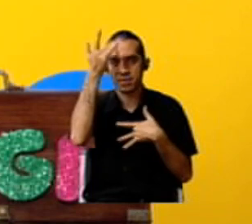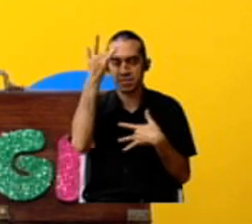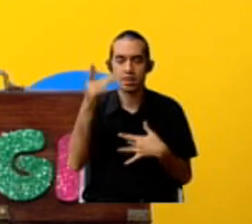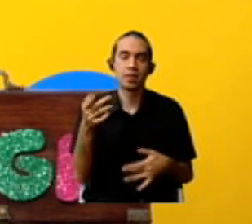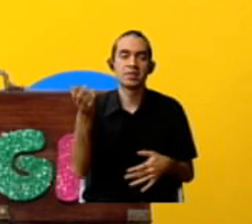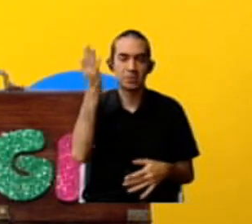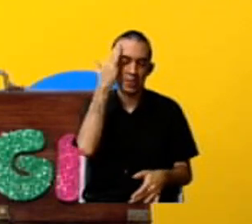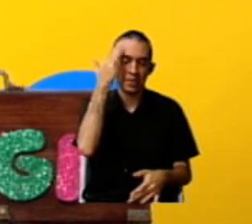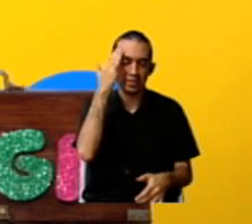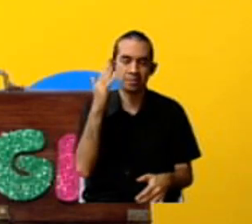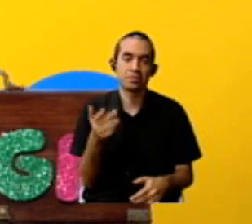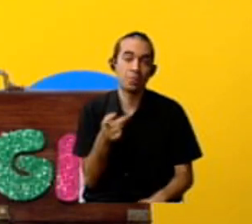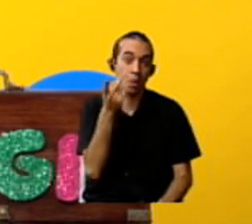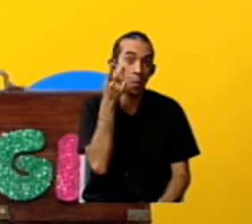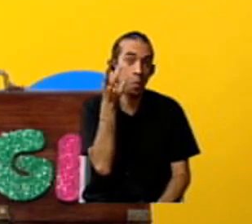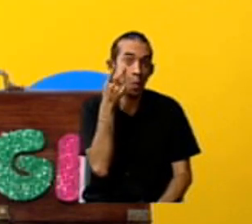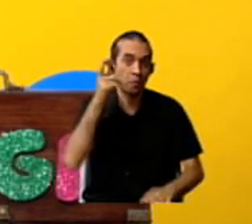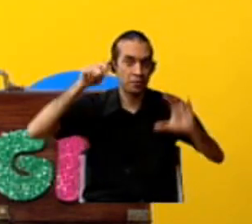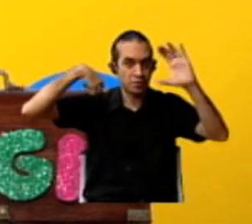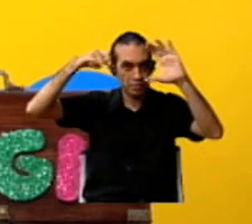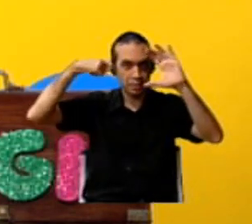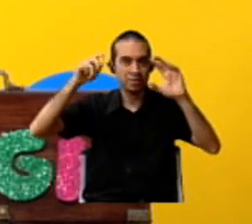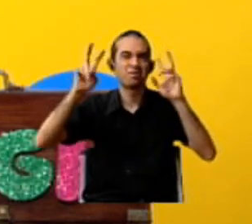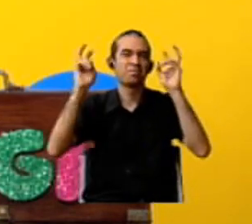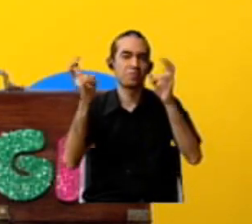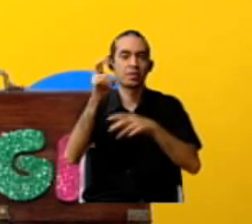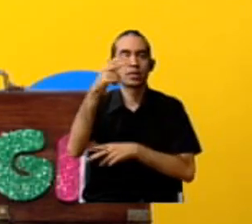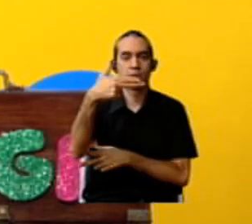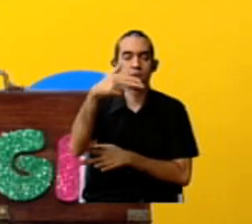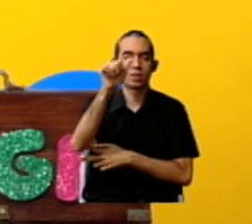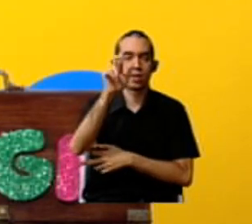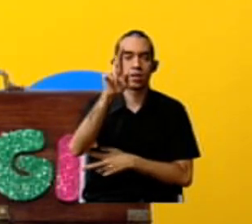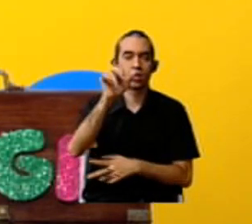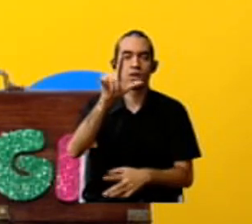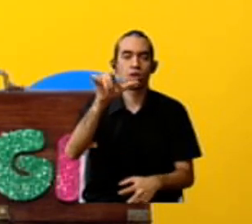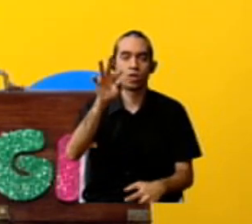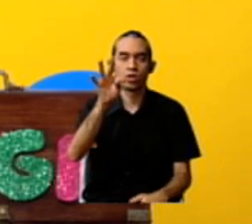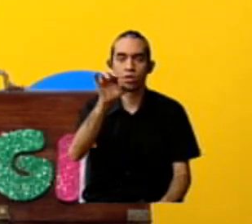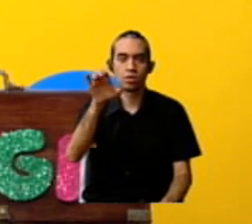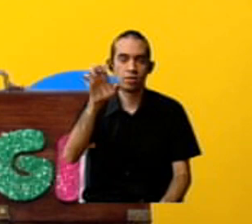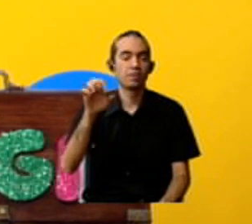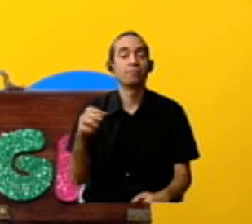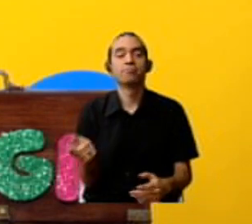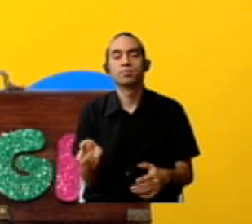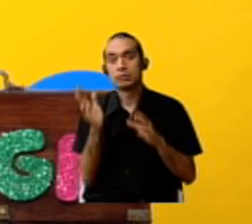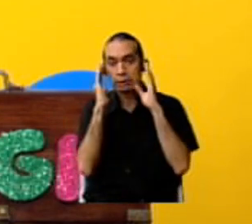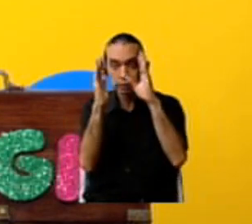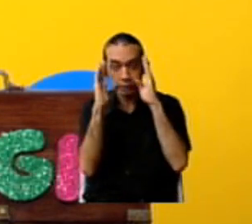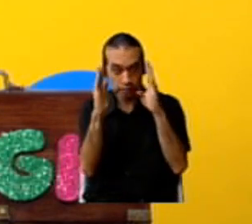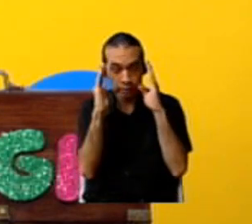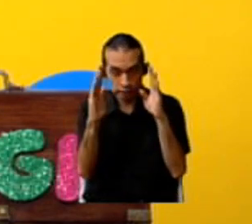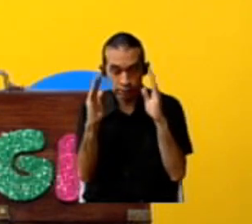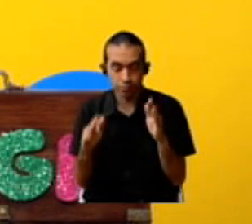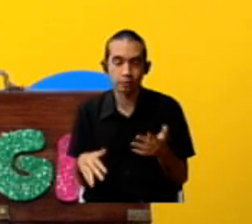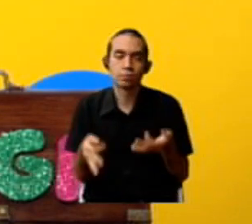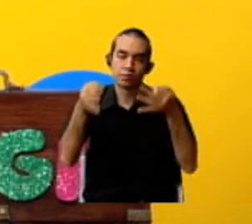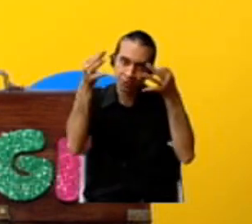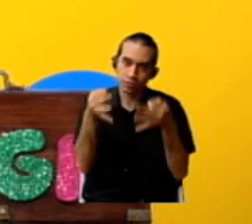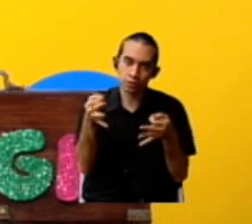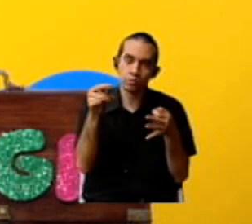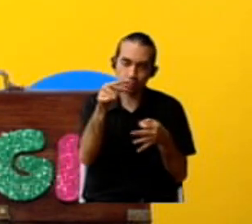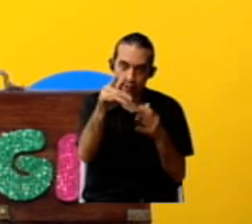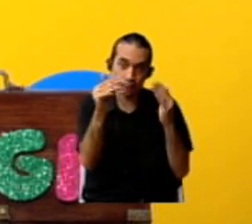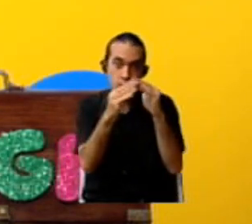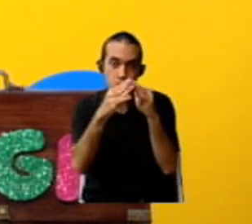knows. So let's watch a video about Charlotte and pay attention, Charlie. And of course, you at